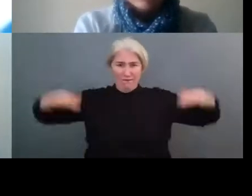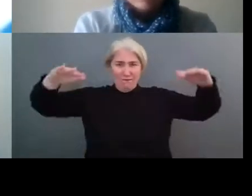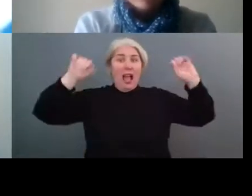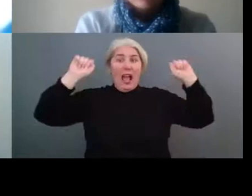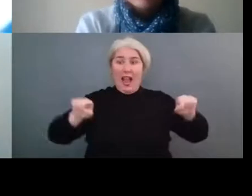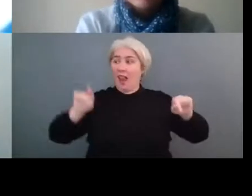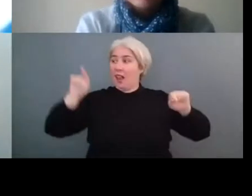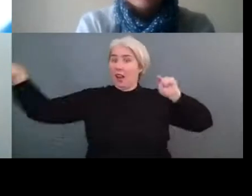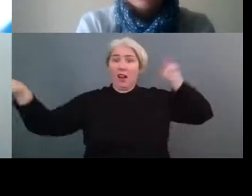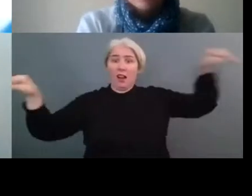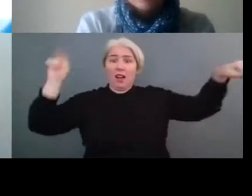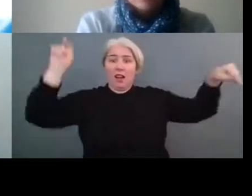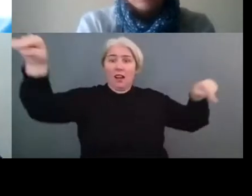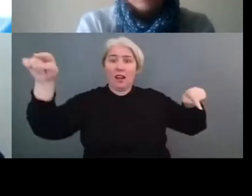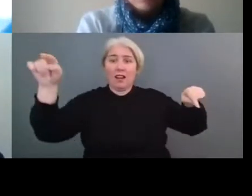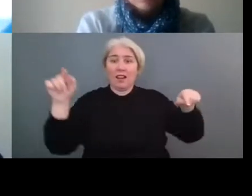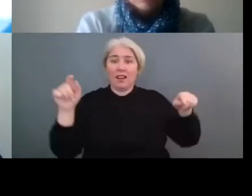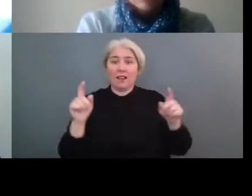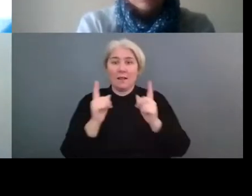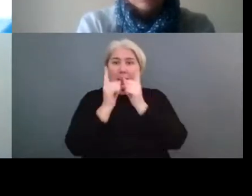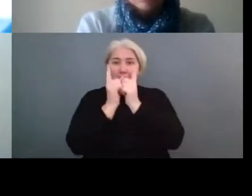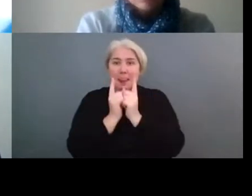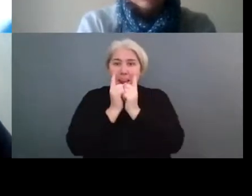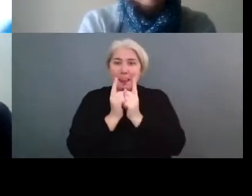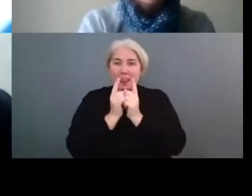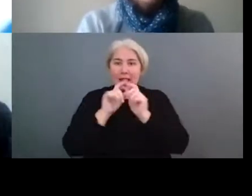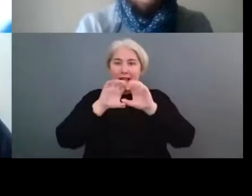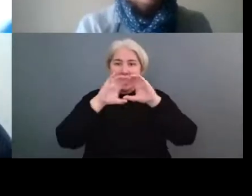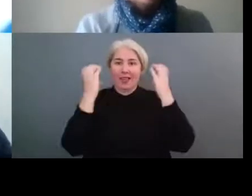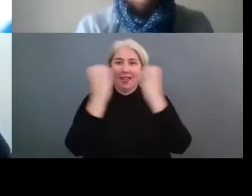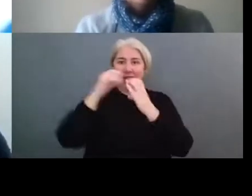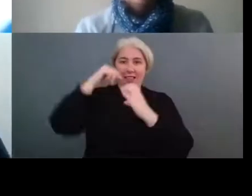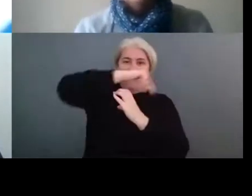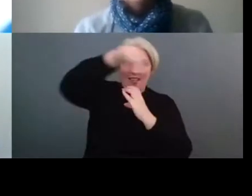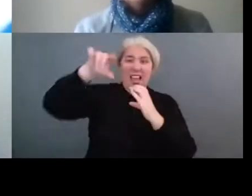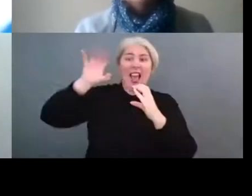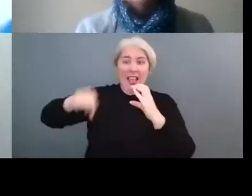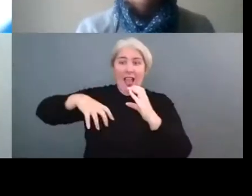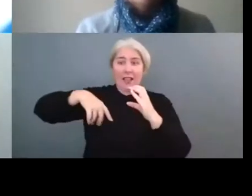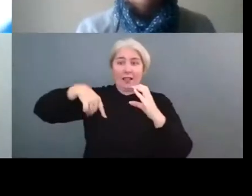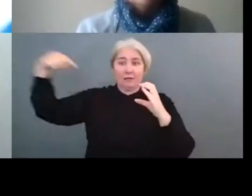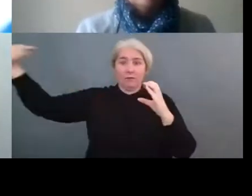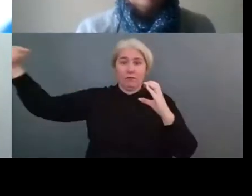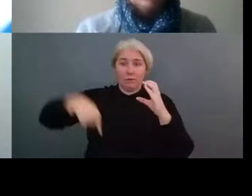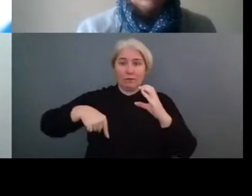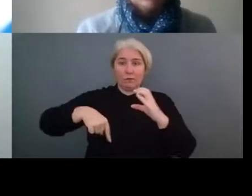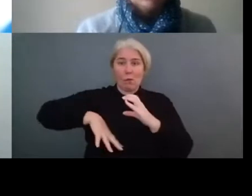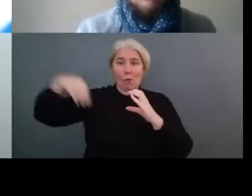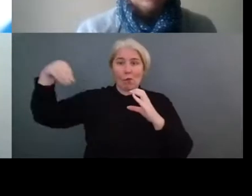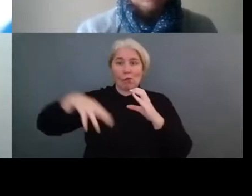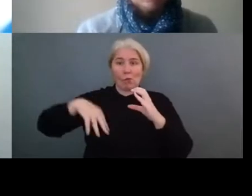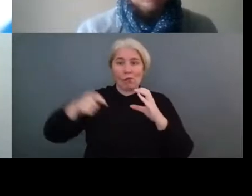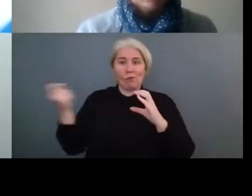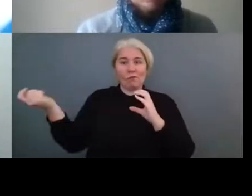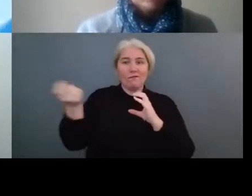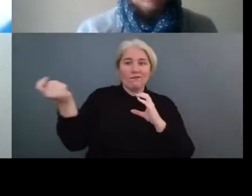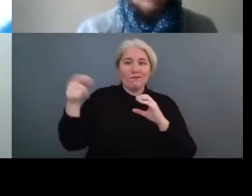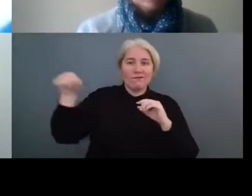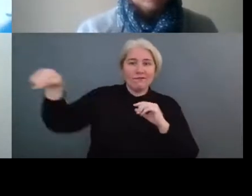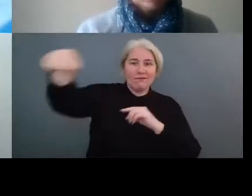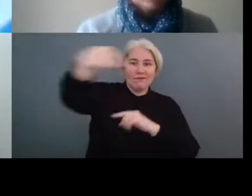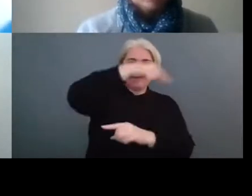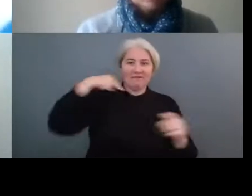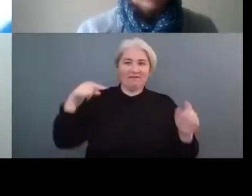had more than 13 interviews with our head of different area that are involved on